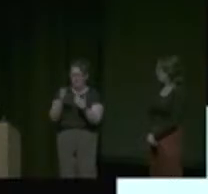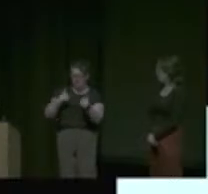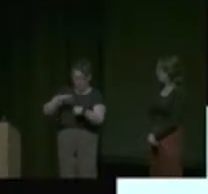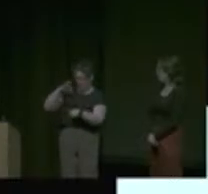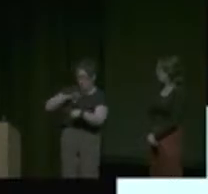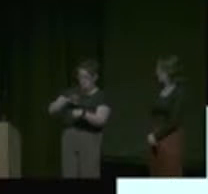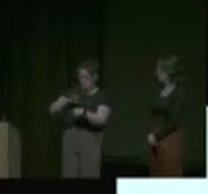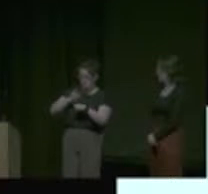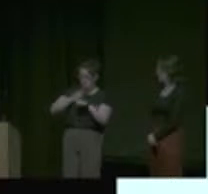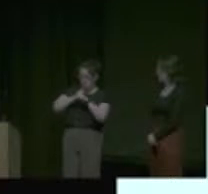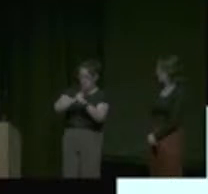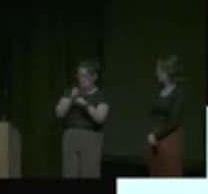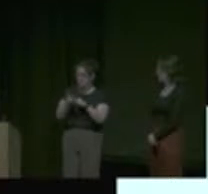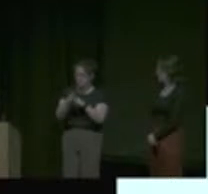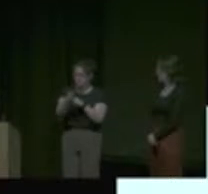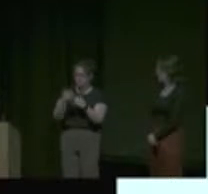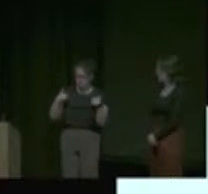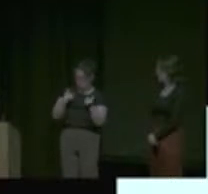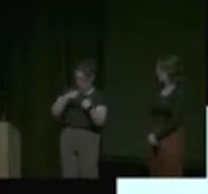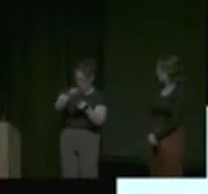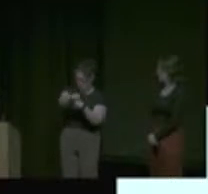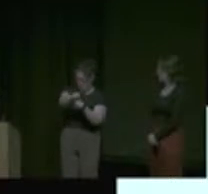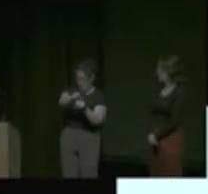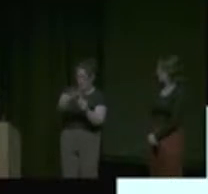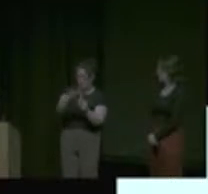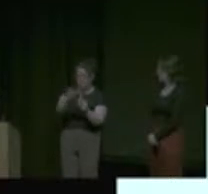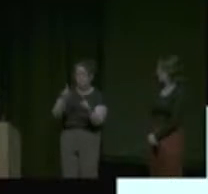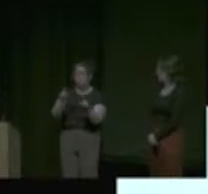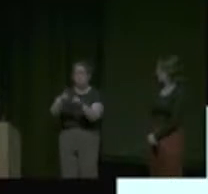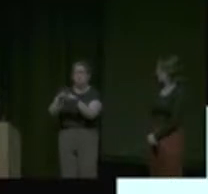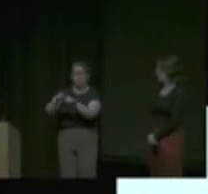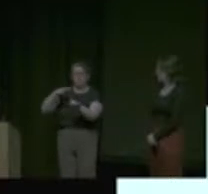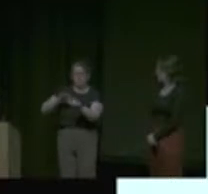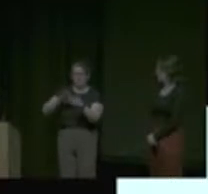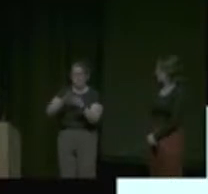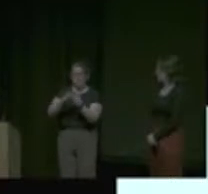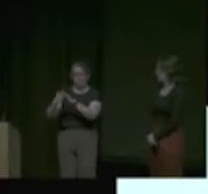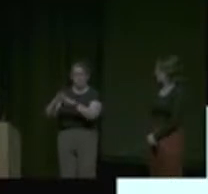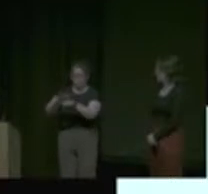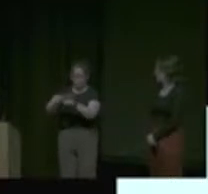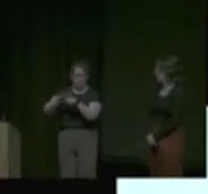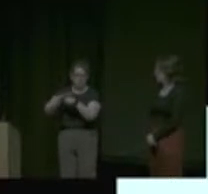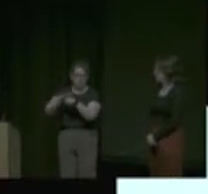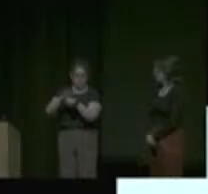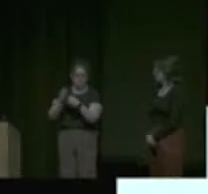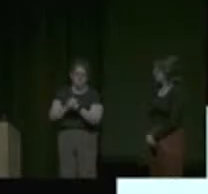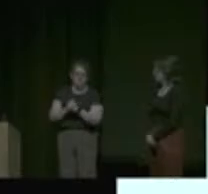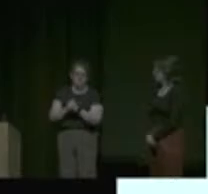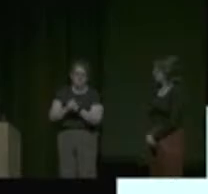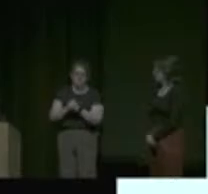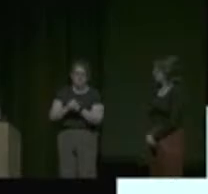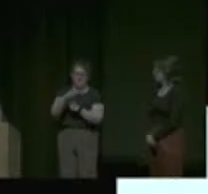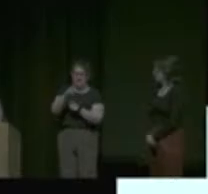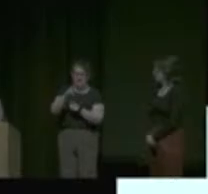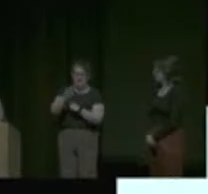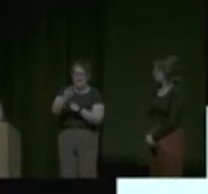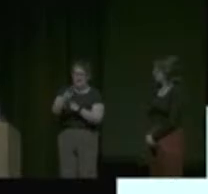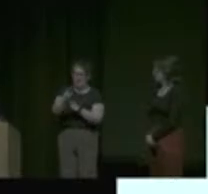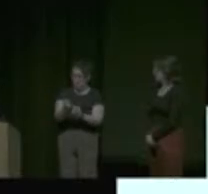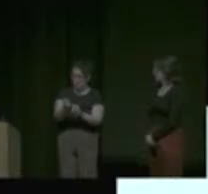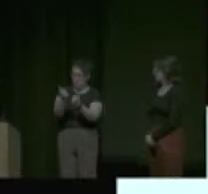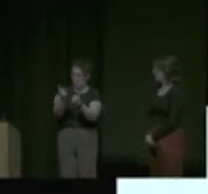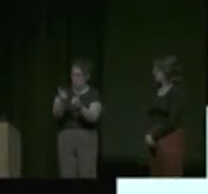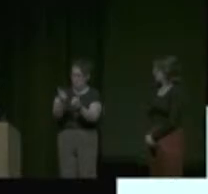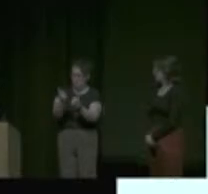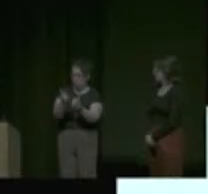protect fish and wildlife, they also have benefits to the local communities. And in this case, the dam removal is going to have benefits